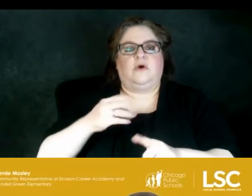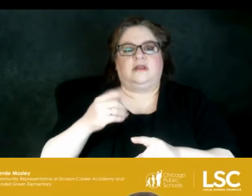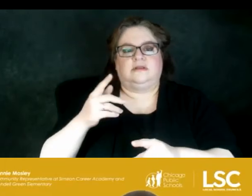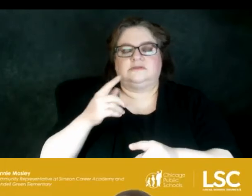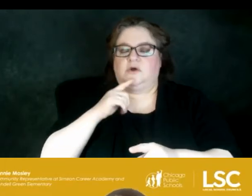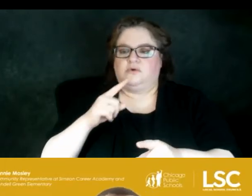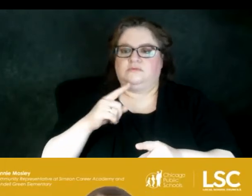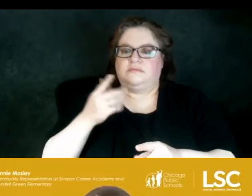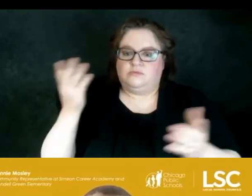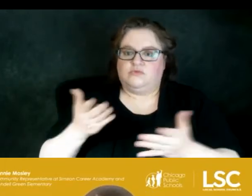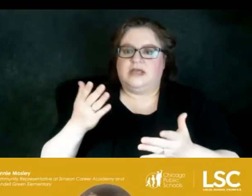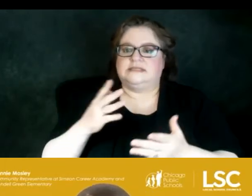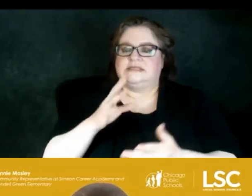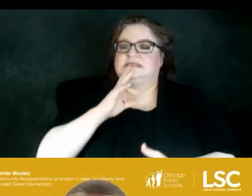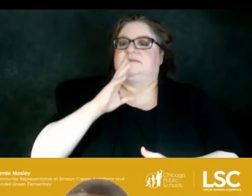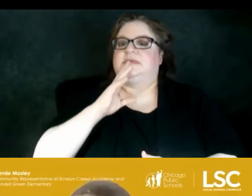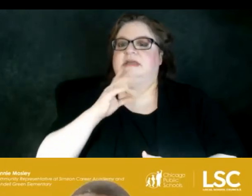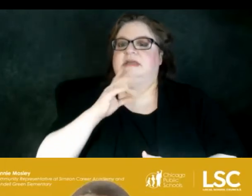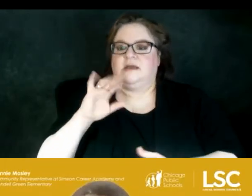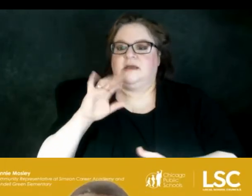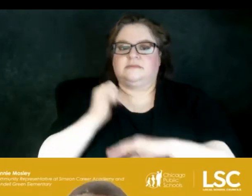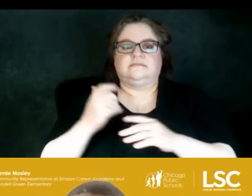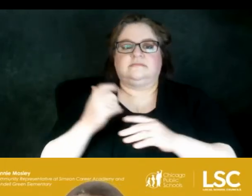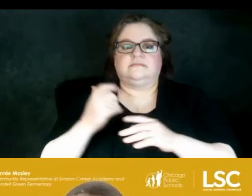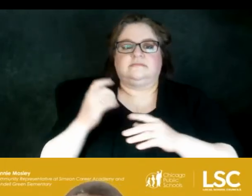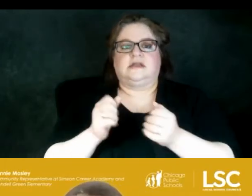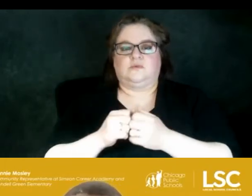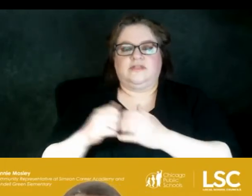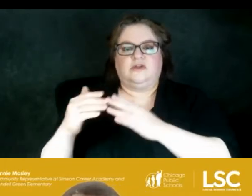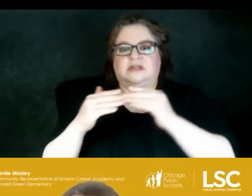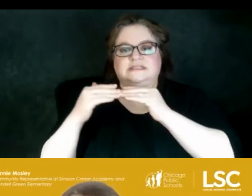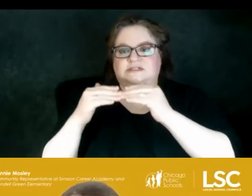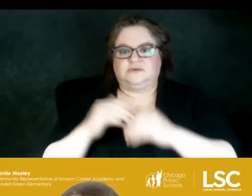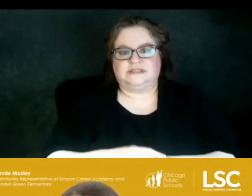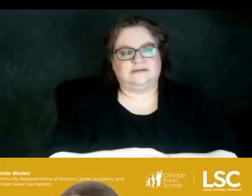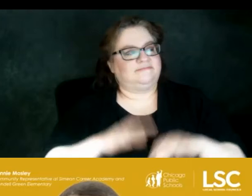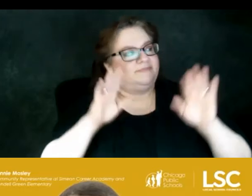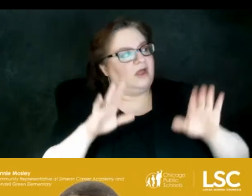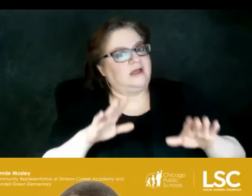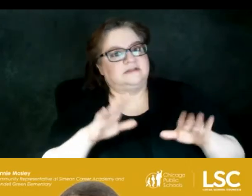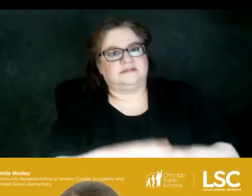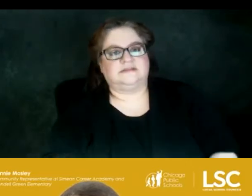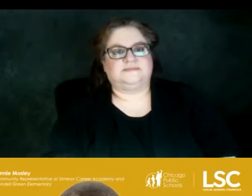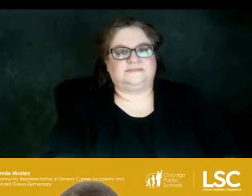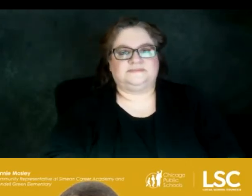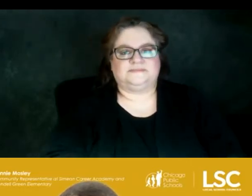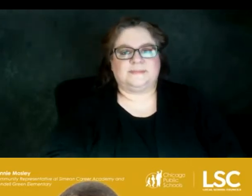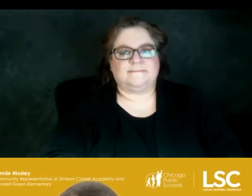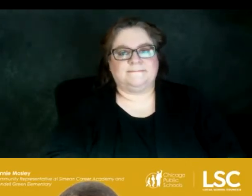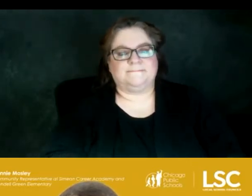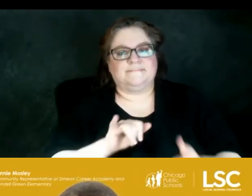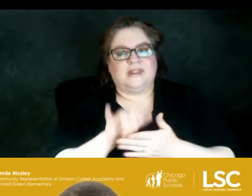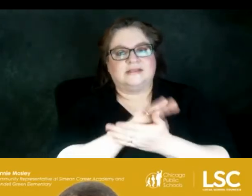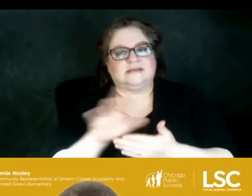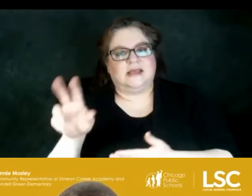up, and initiate that contact with your constituency. Awesome, awesome. Thank you. Outstanding answer. And that's a nice